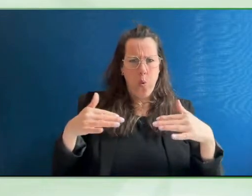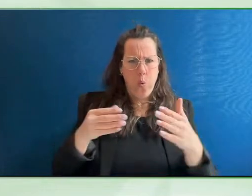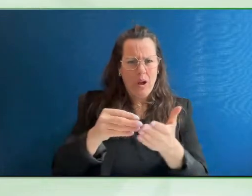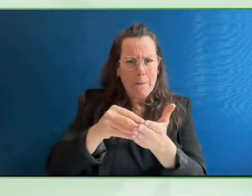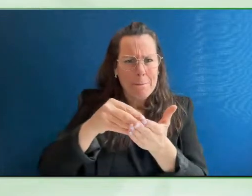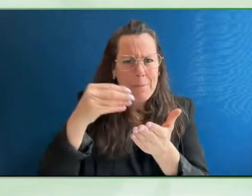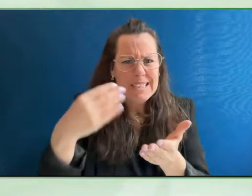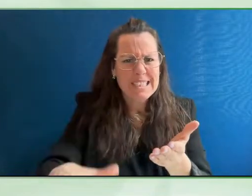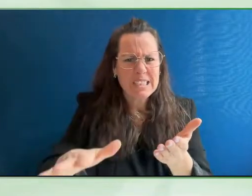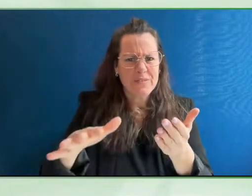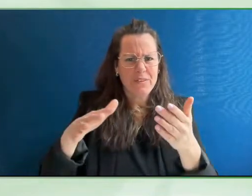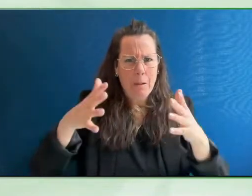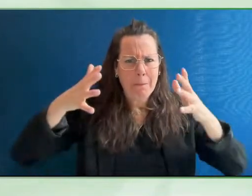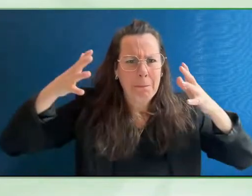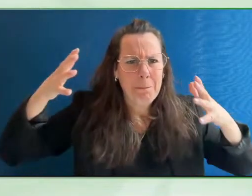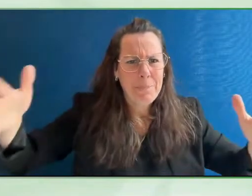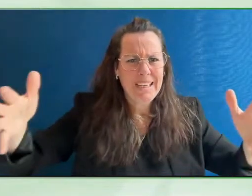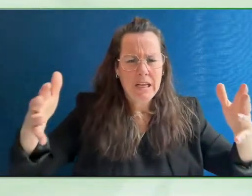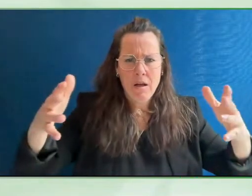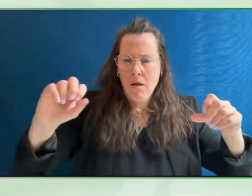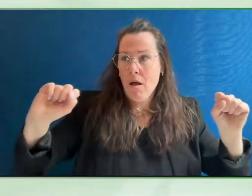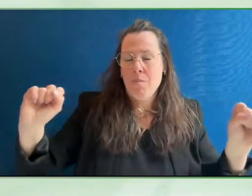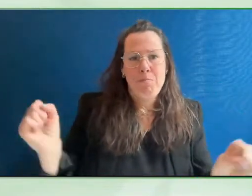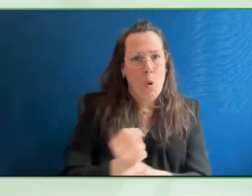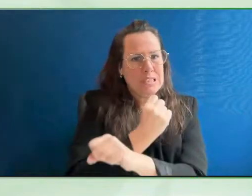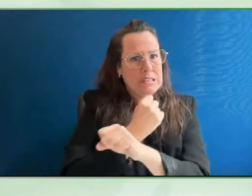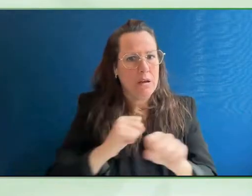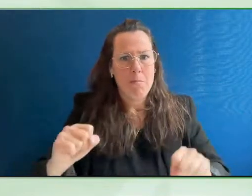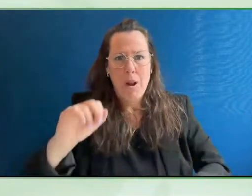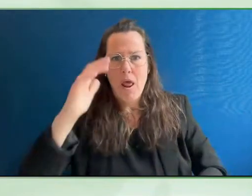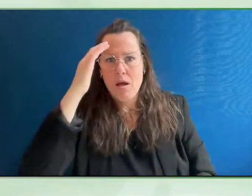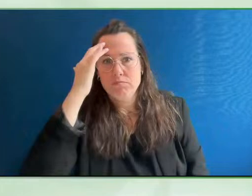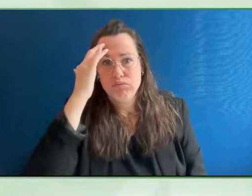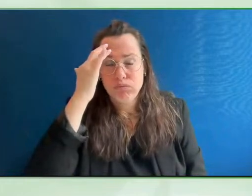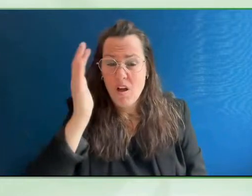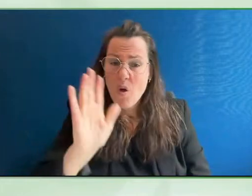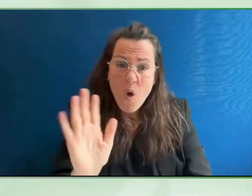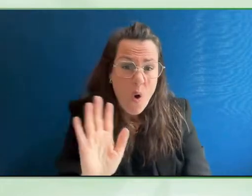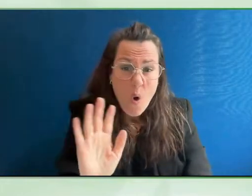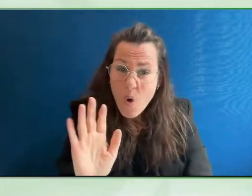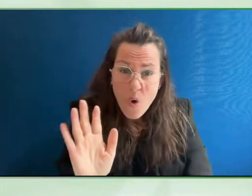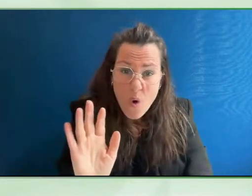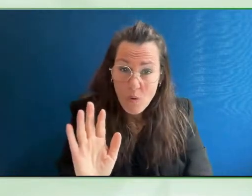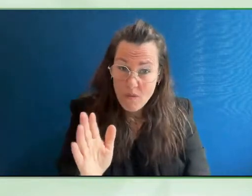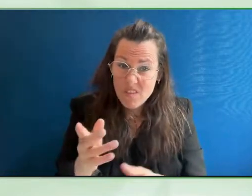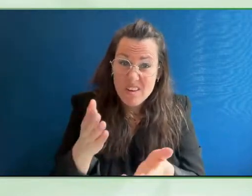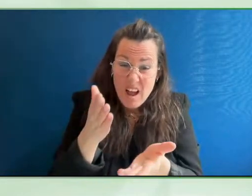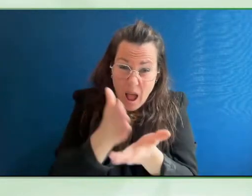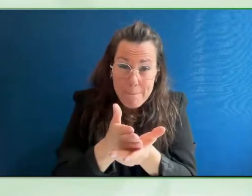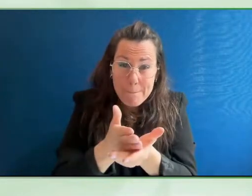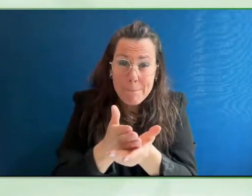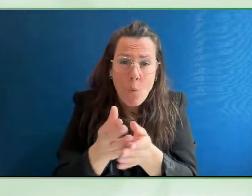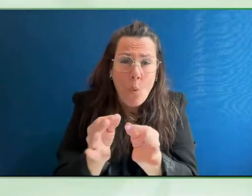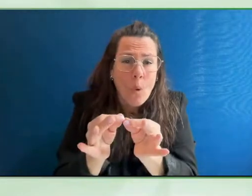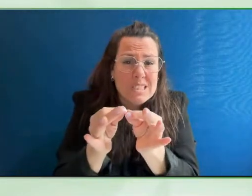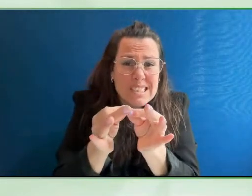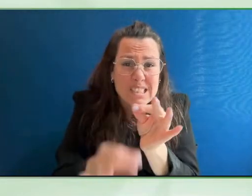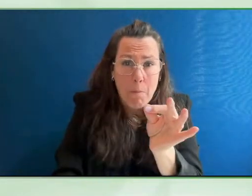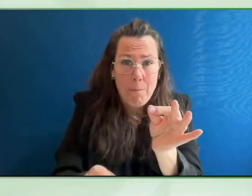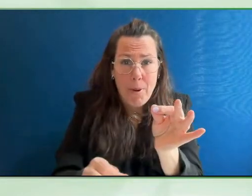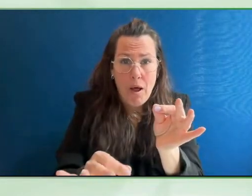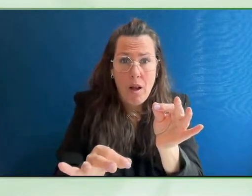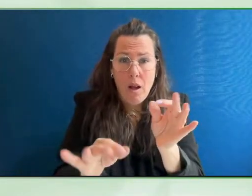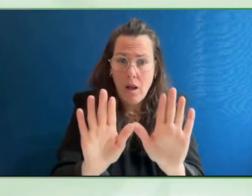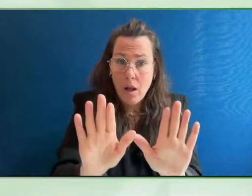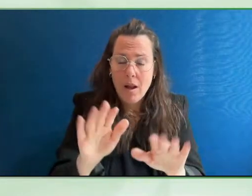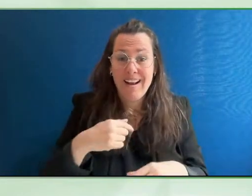having the benefit that we want in this space? Yep. So you create this environment through stories to create openness. Through openness,